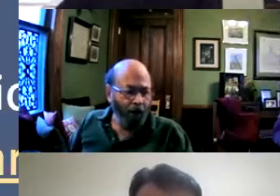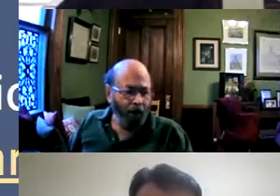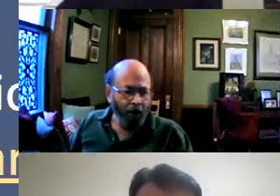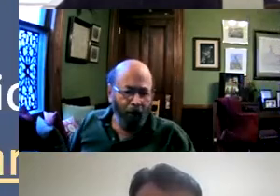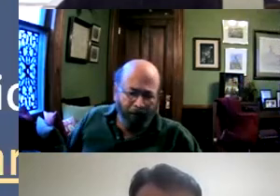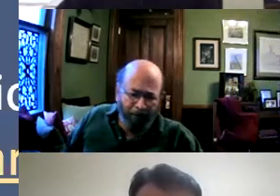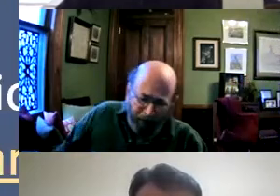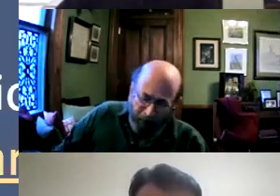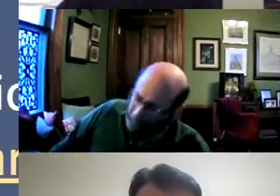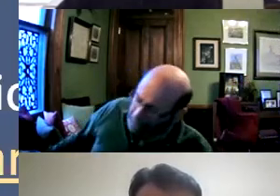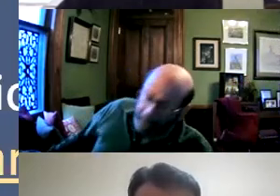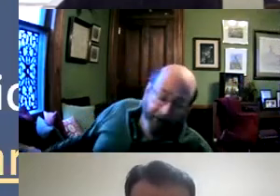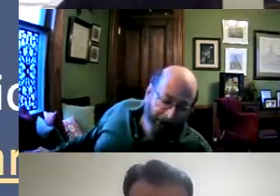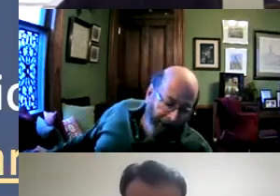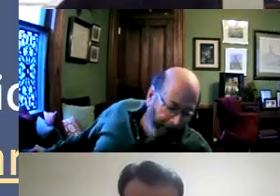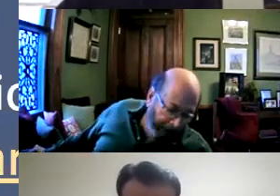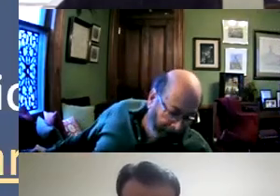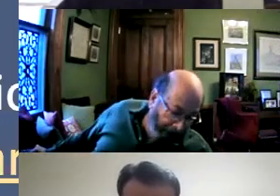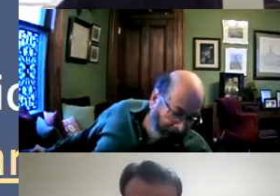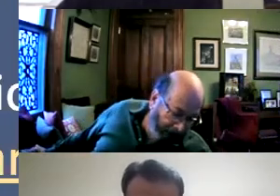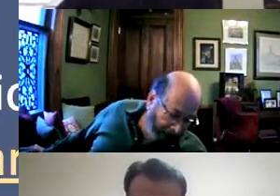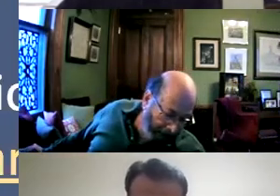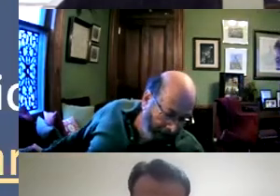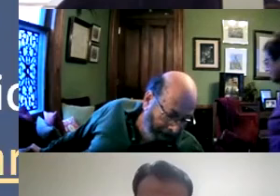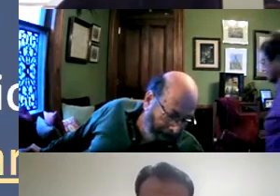that you maybe saw that we could use?